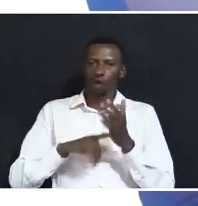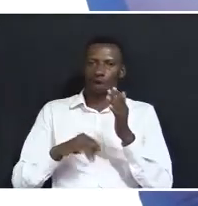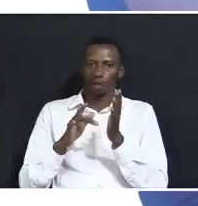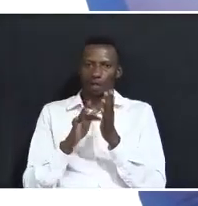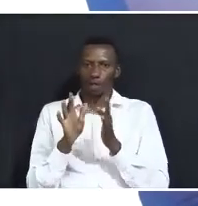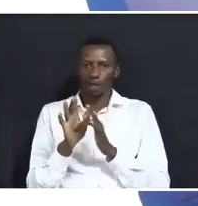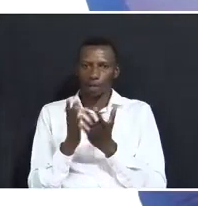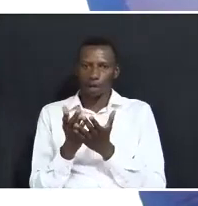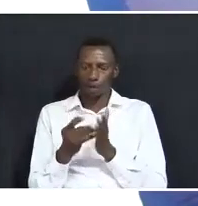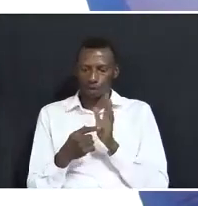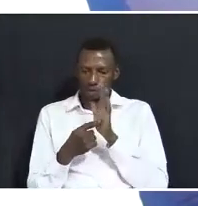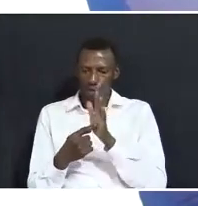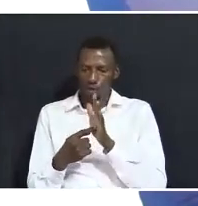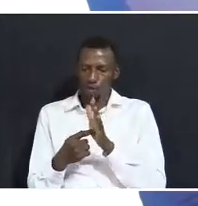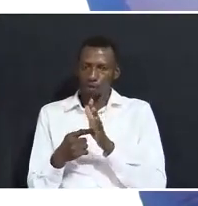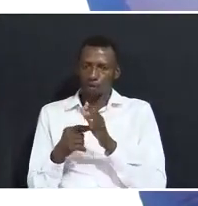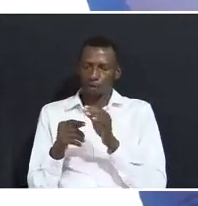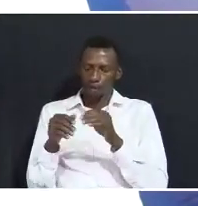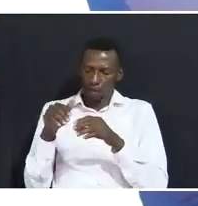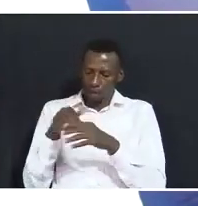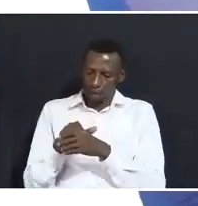already revealed, that in Jesus